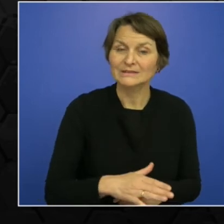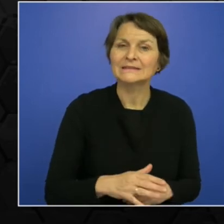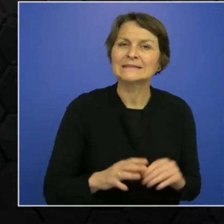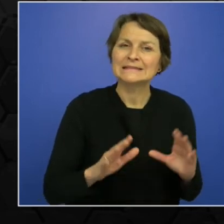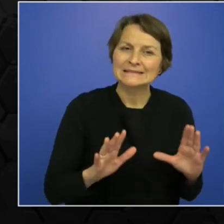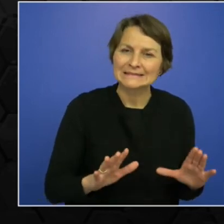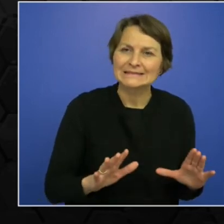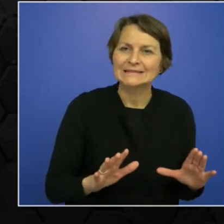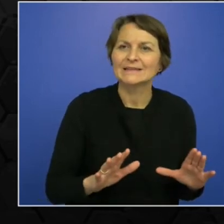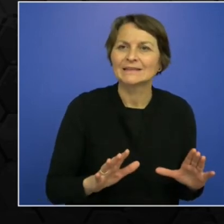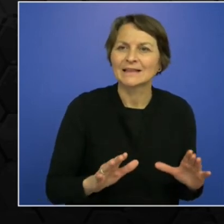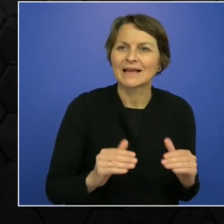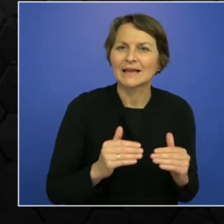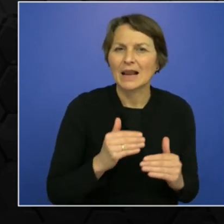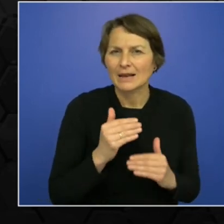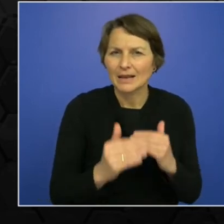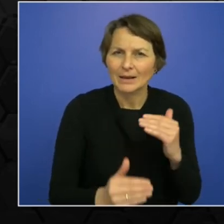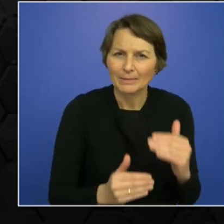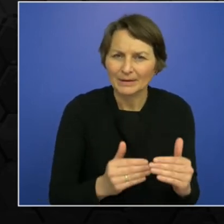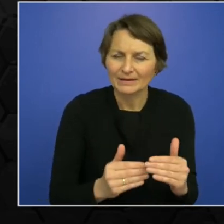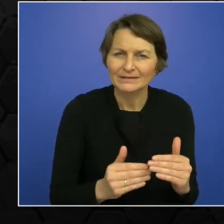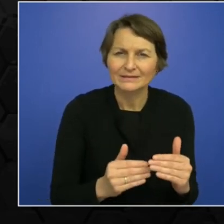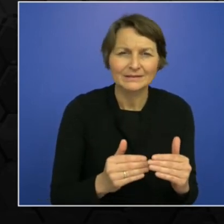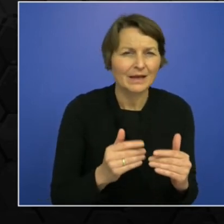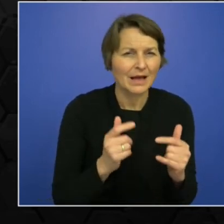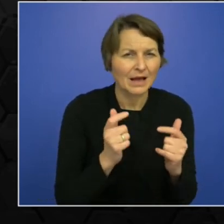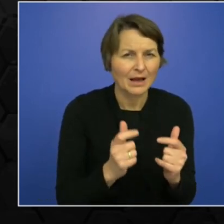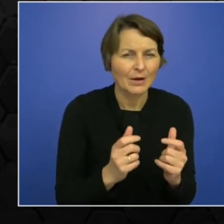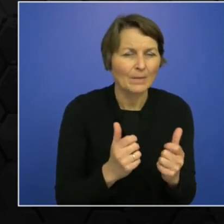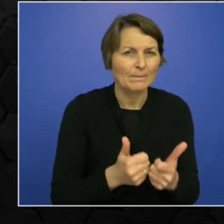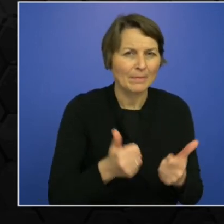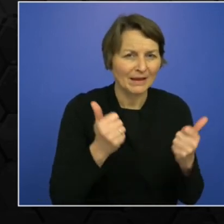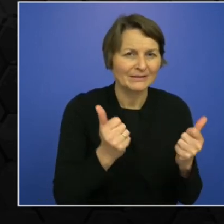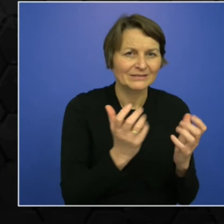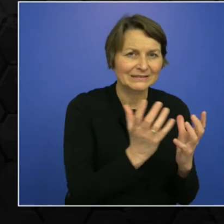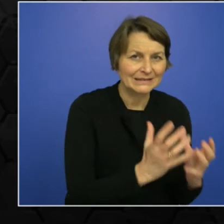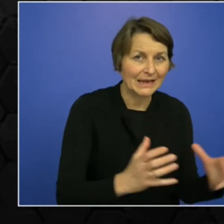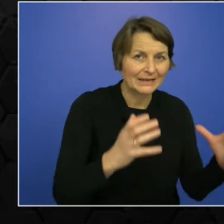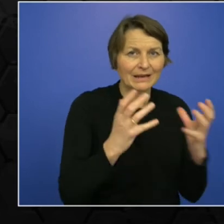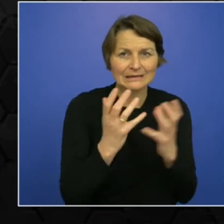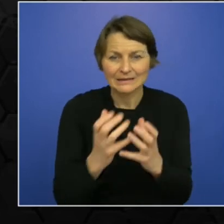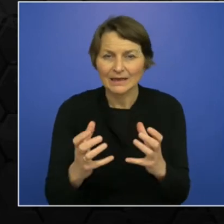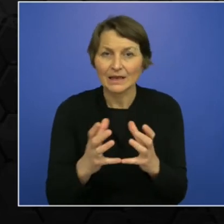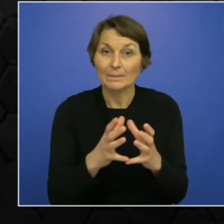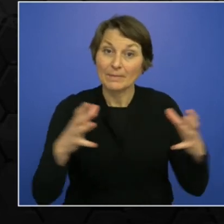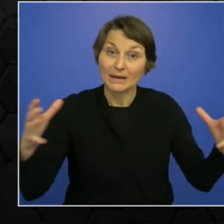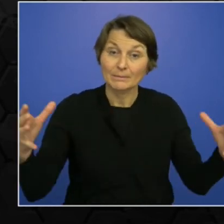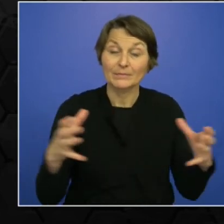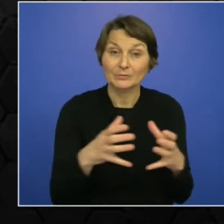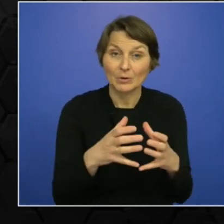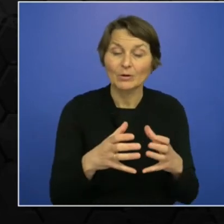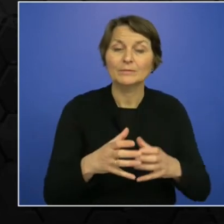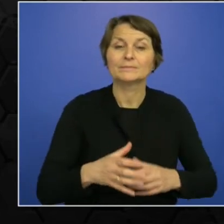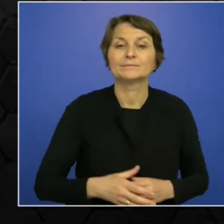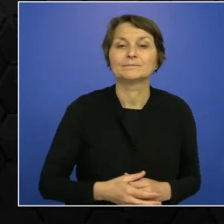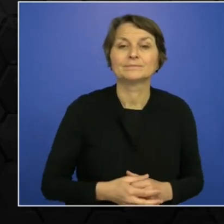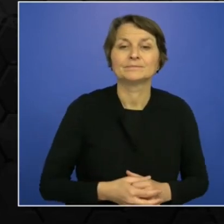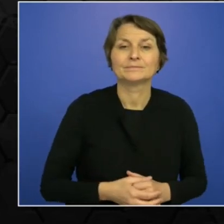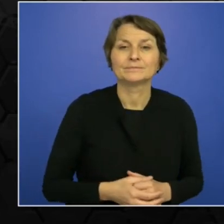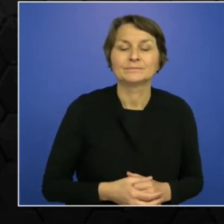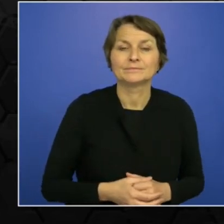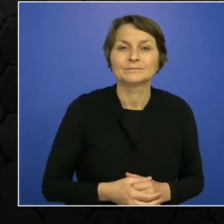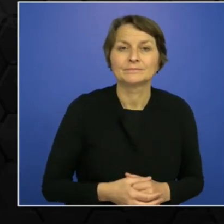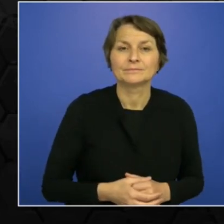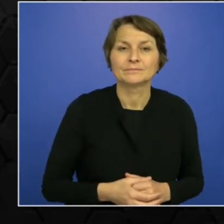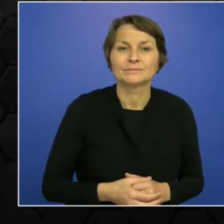a bit of deep learning because everyone is talking about it and it's the new buzz in data science and AI. So yes, we did want